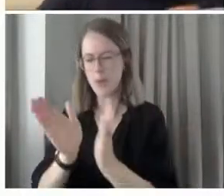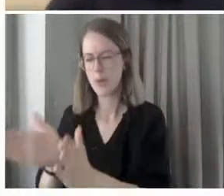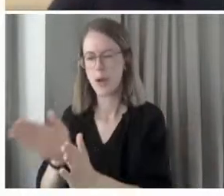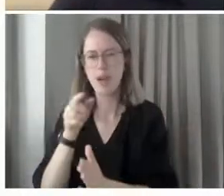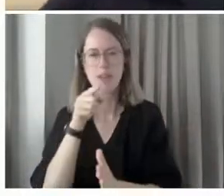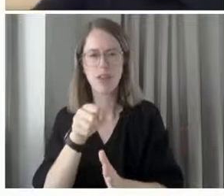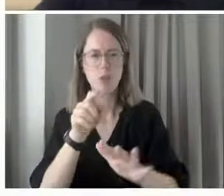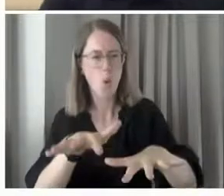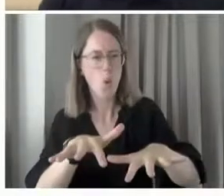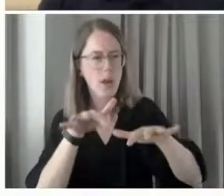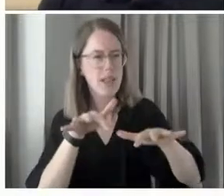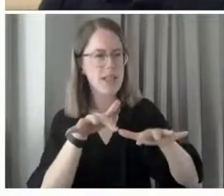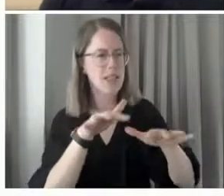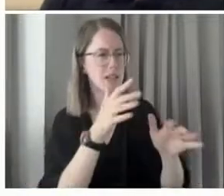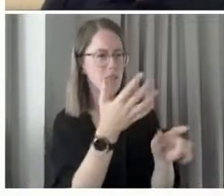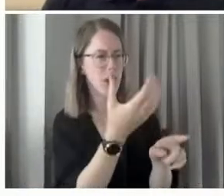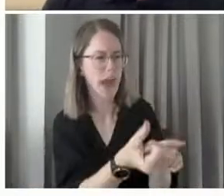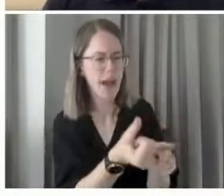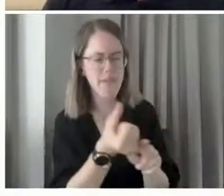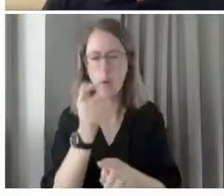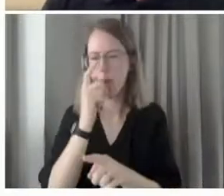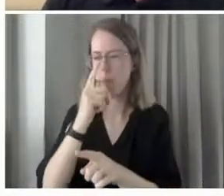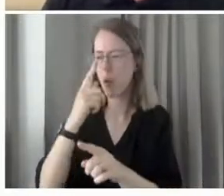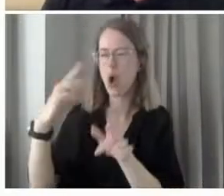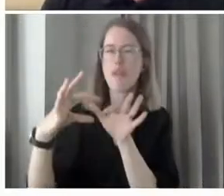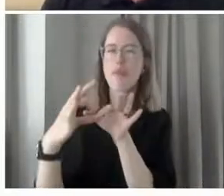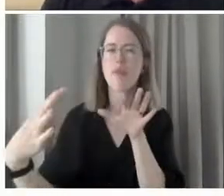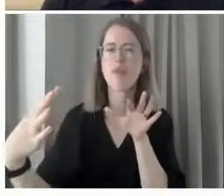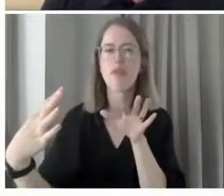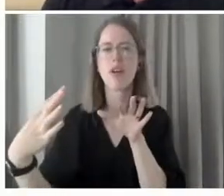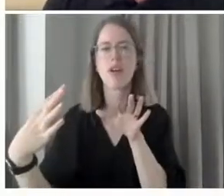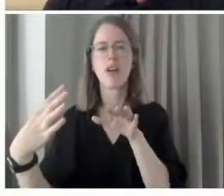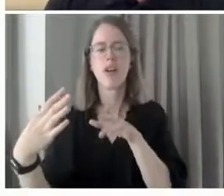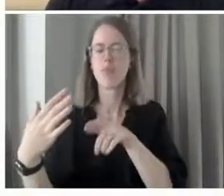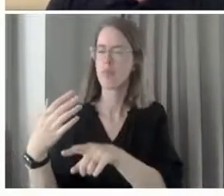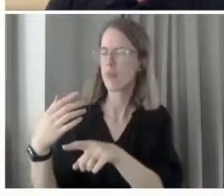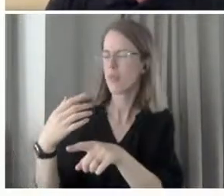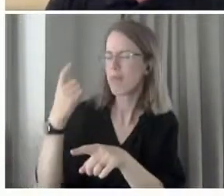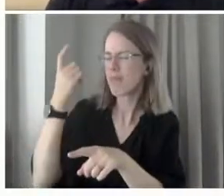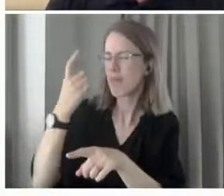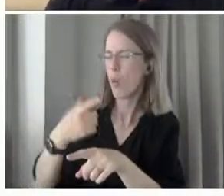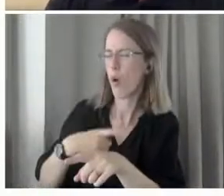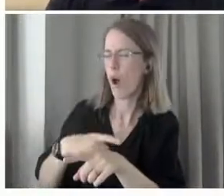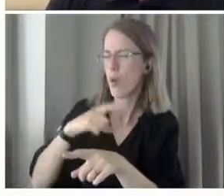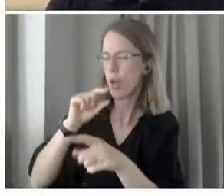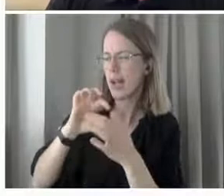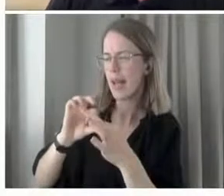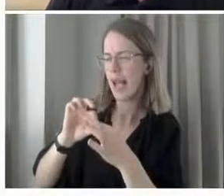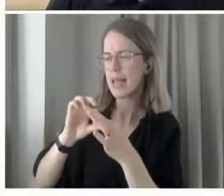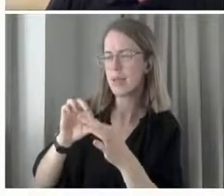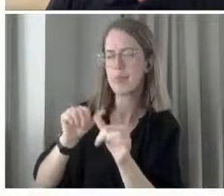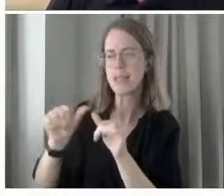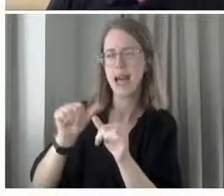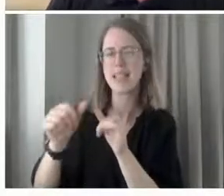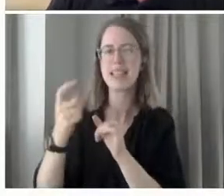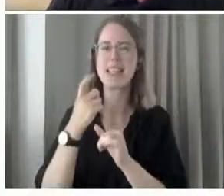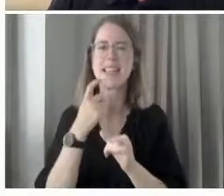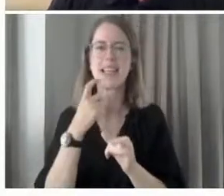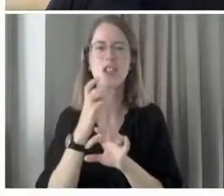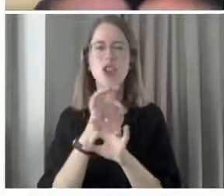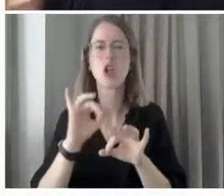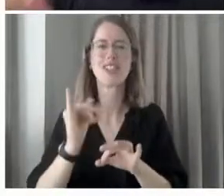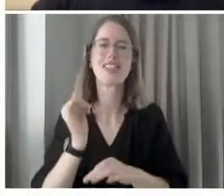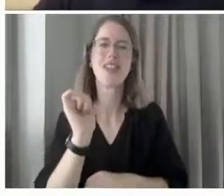or the audience you've lost, then getting them to engage and engage more deeply with you is a lot easier than just by knowing